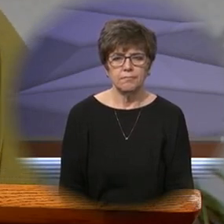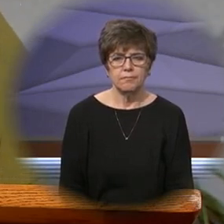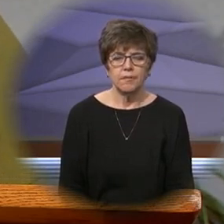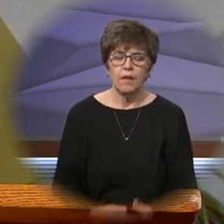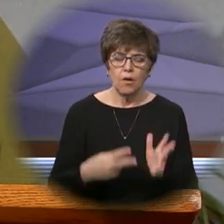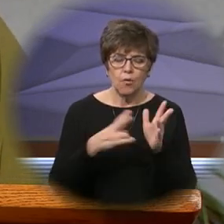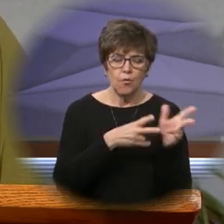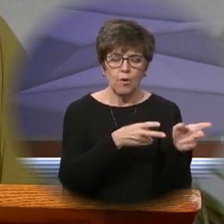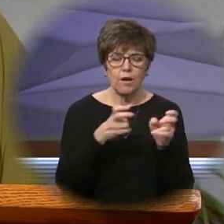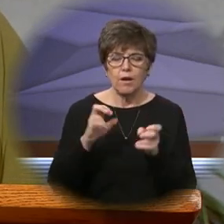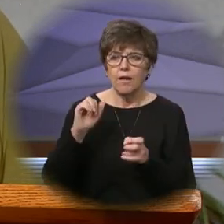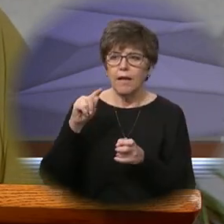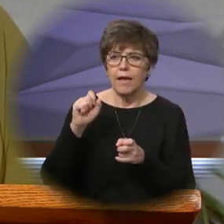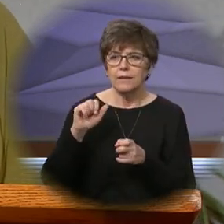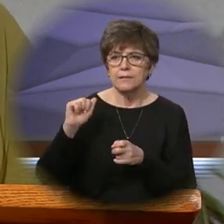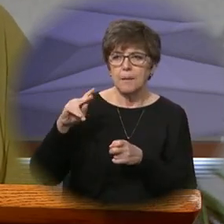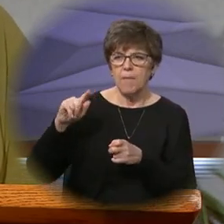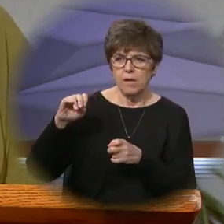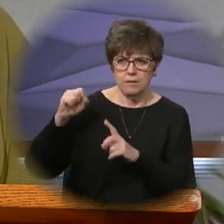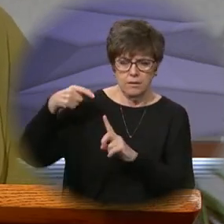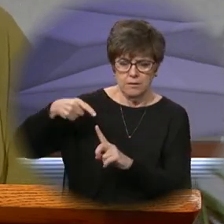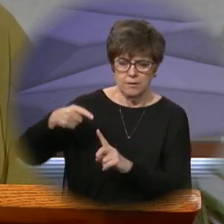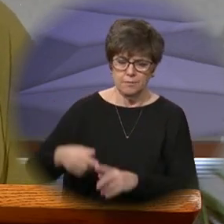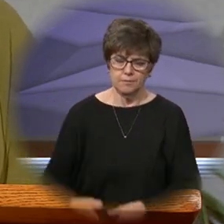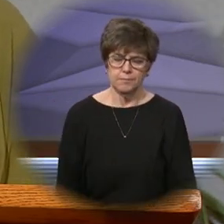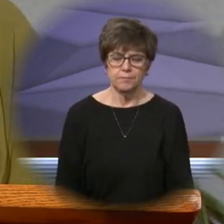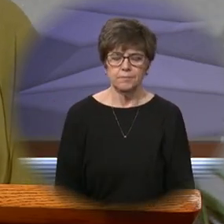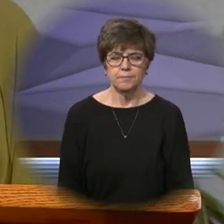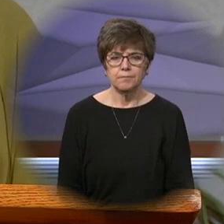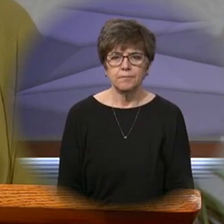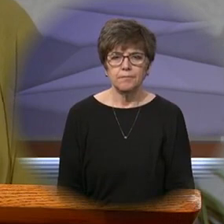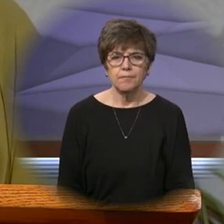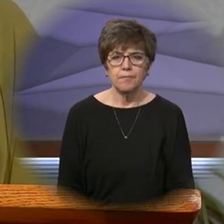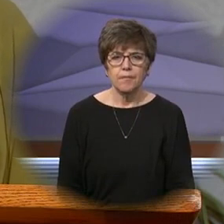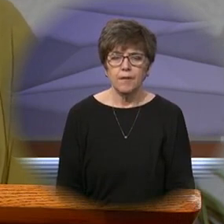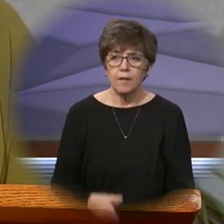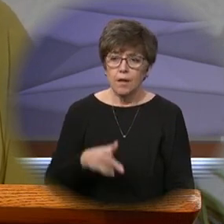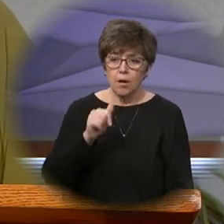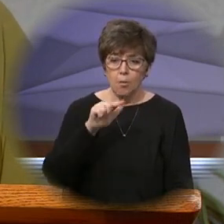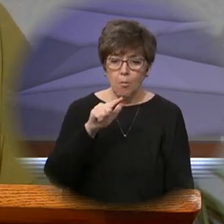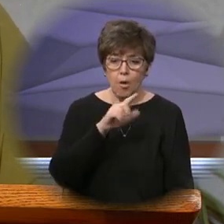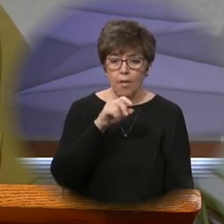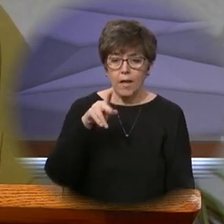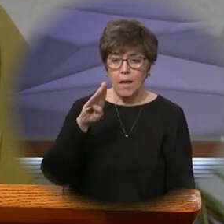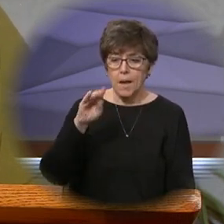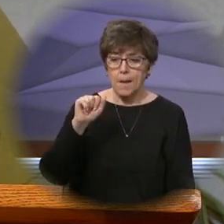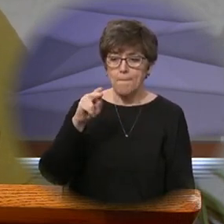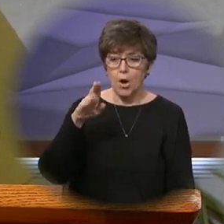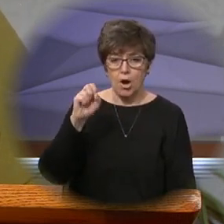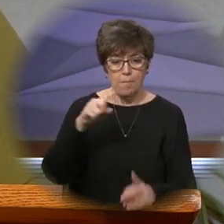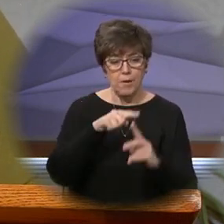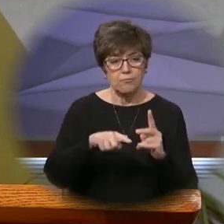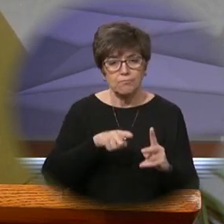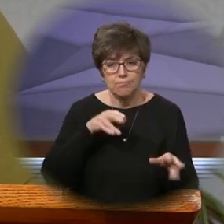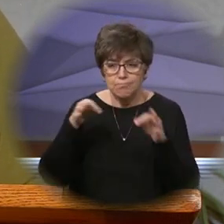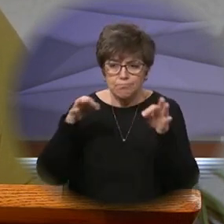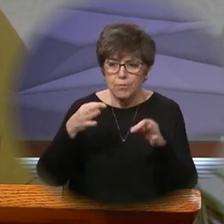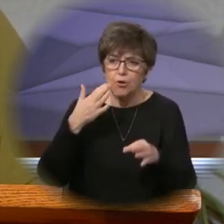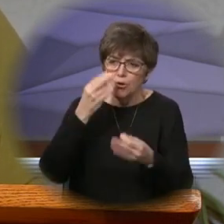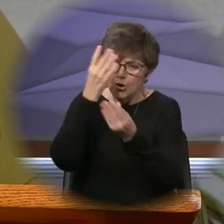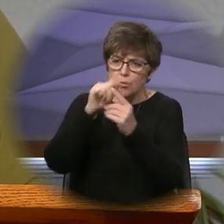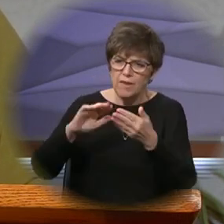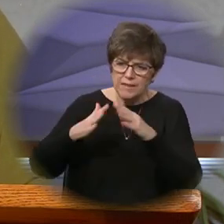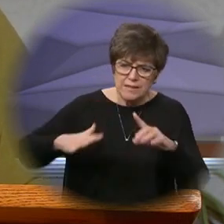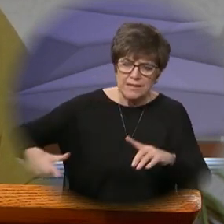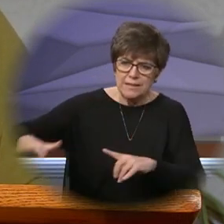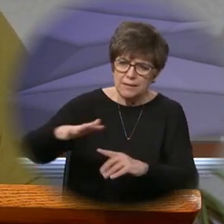A reading from the Acts of the Apostles. After Paul and Barnabas had proclaimed the good news to that city